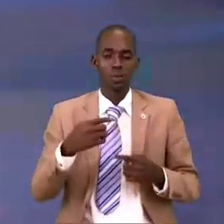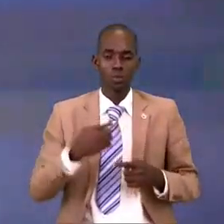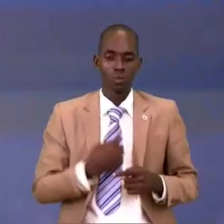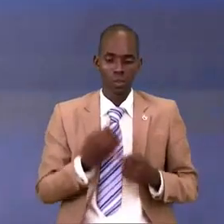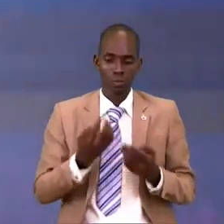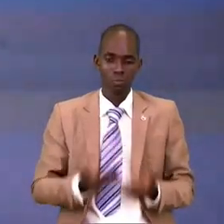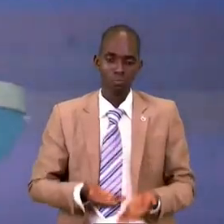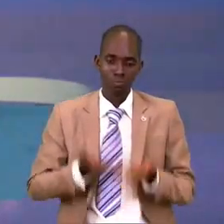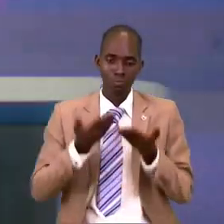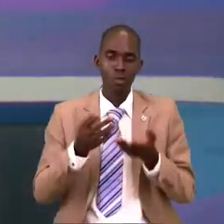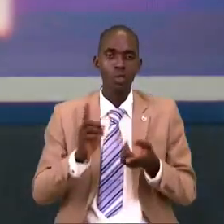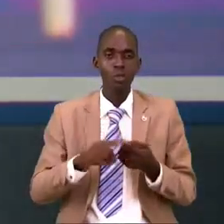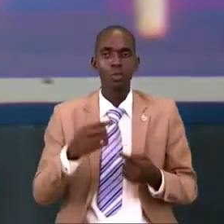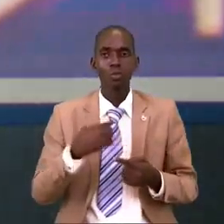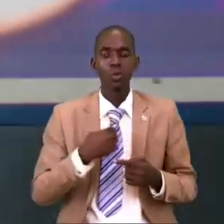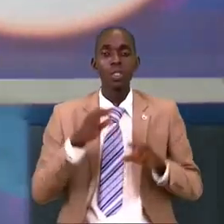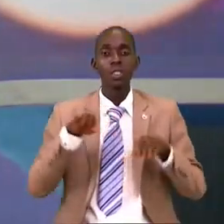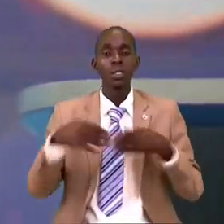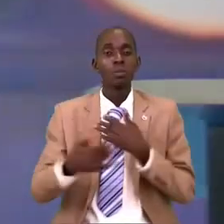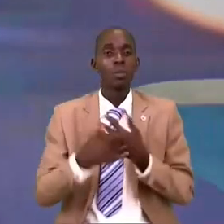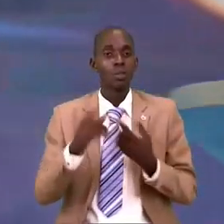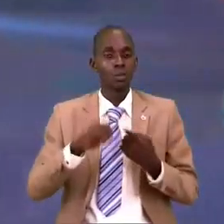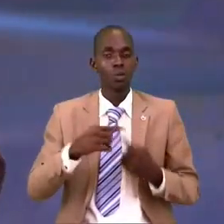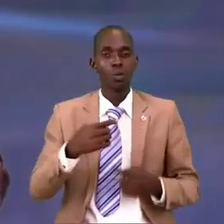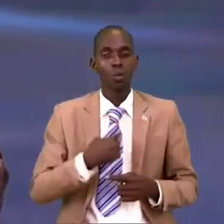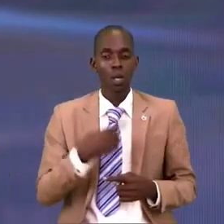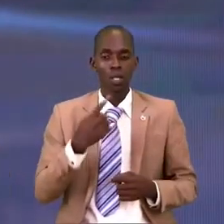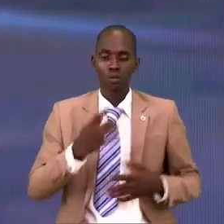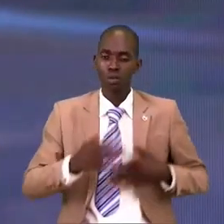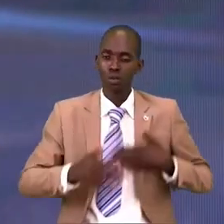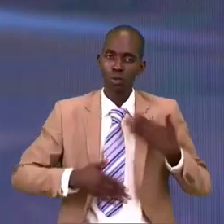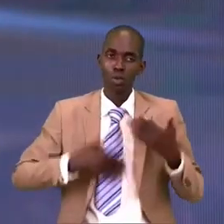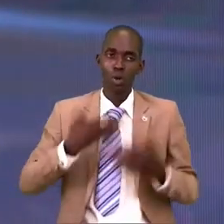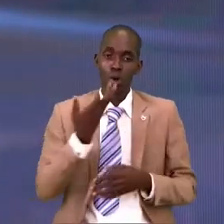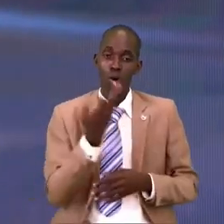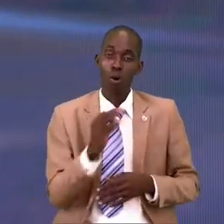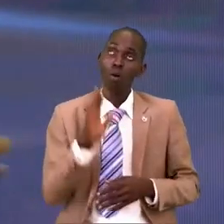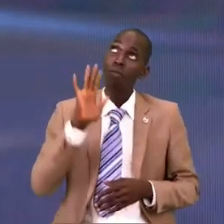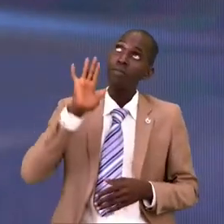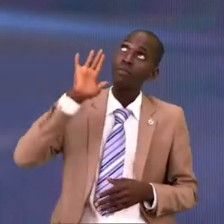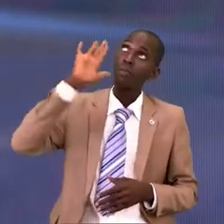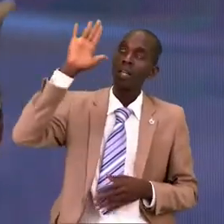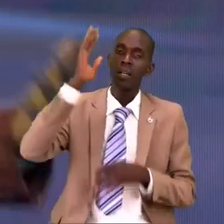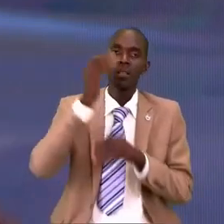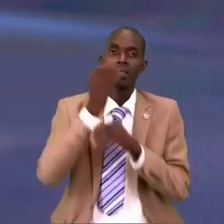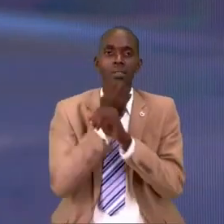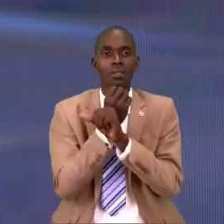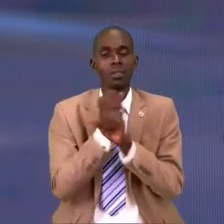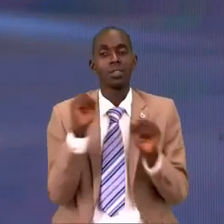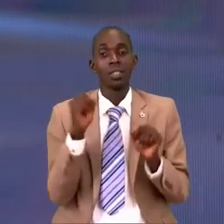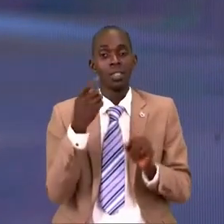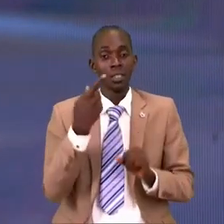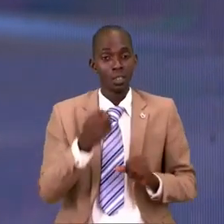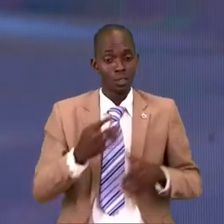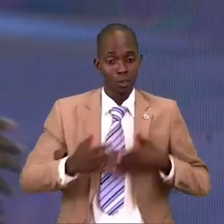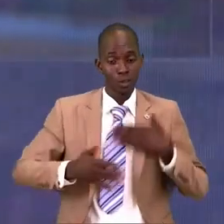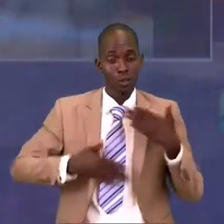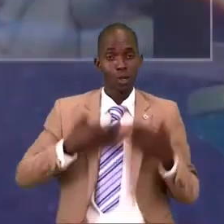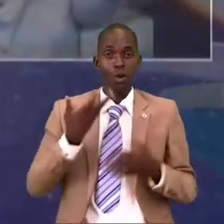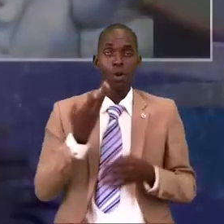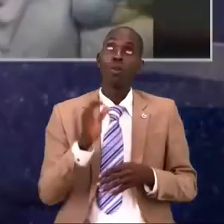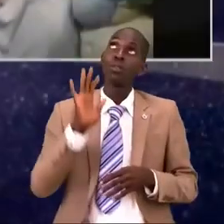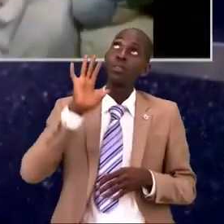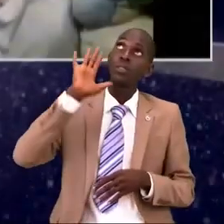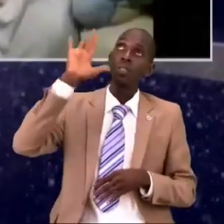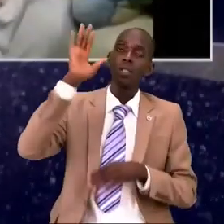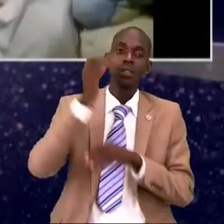The joy of thy salvation. When you are saved, the Spirit of God will bear witness in your heart.